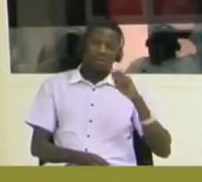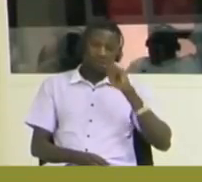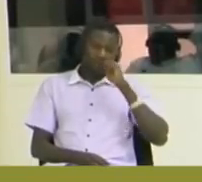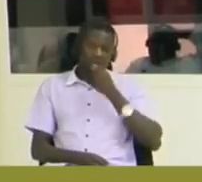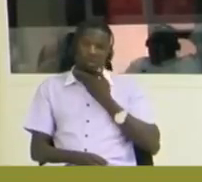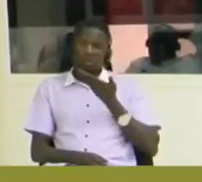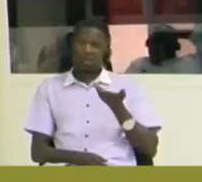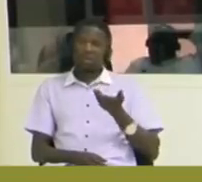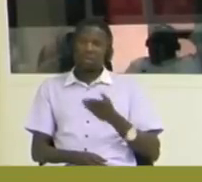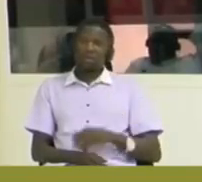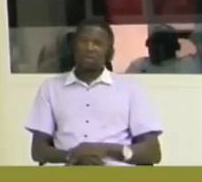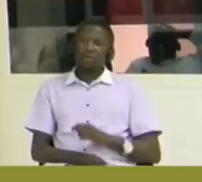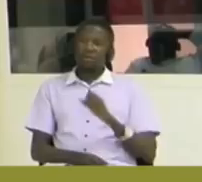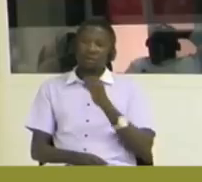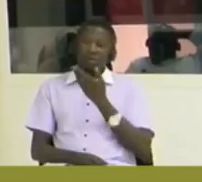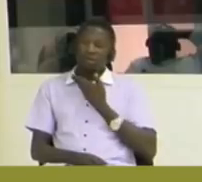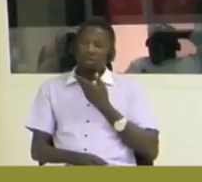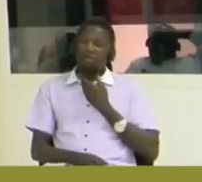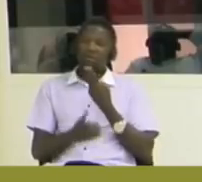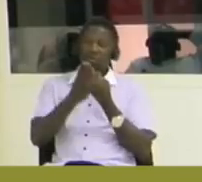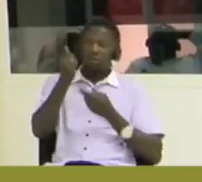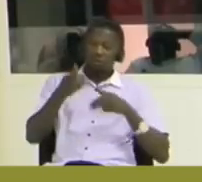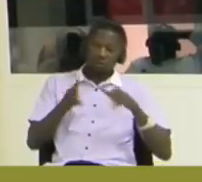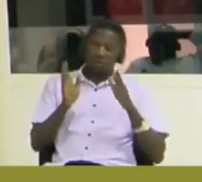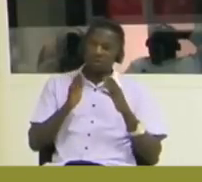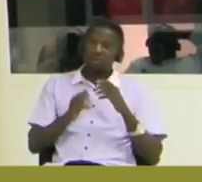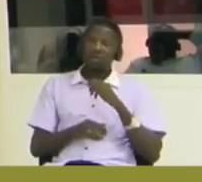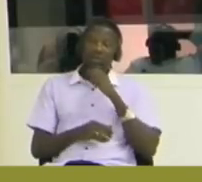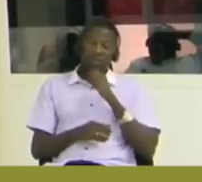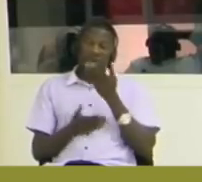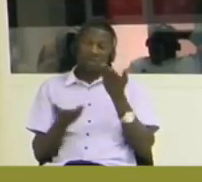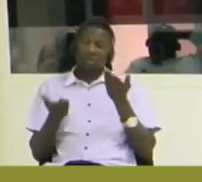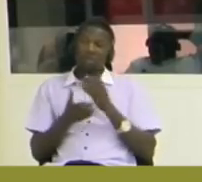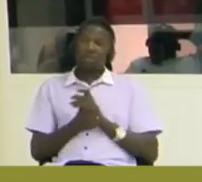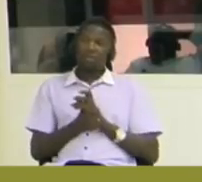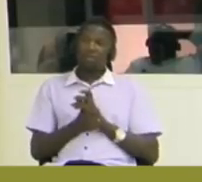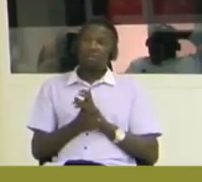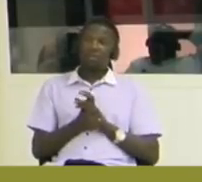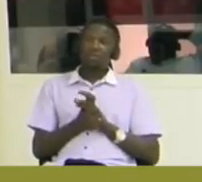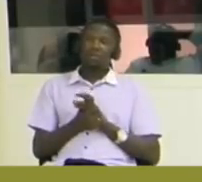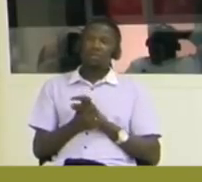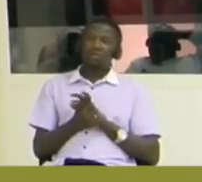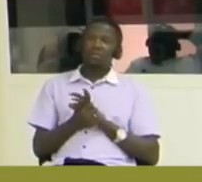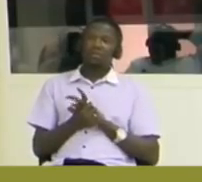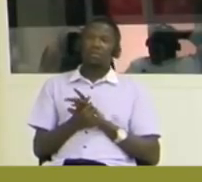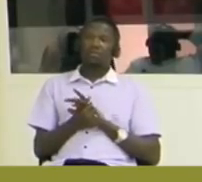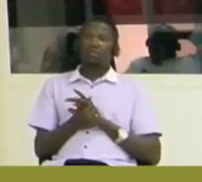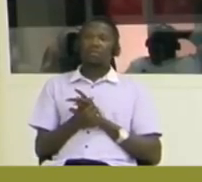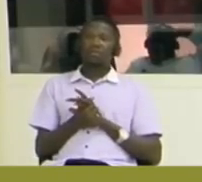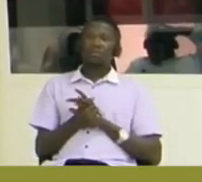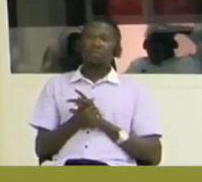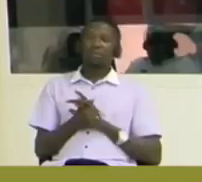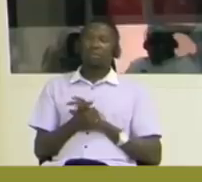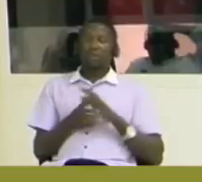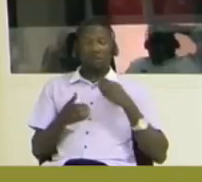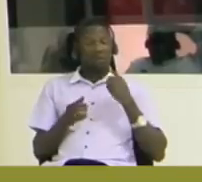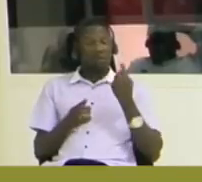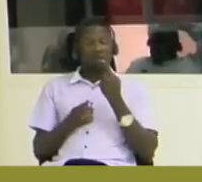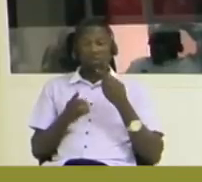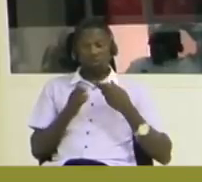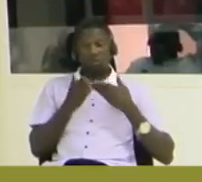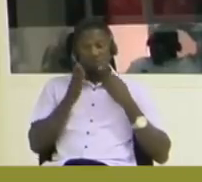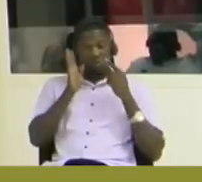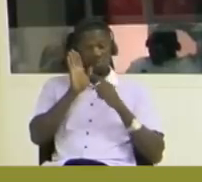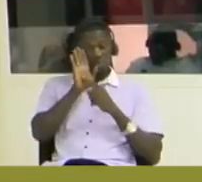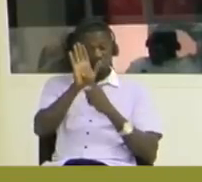Well, you cannot have it both ways, Mr. Singhateh. Sir, well, you cannot have it both ways either. None of us can. I am just pointing to one